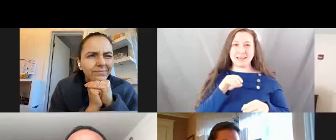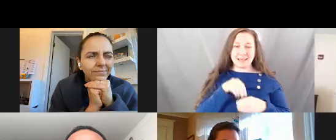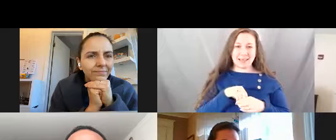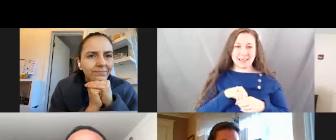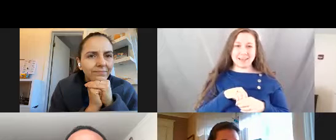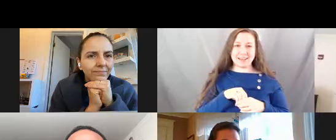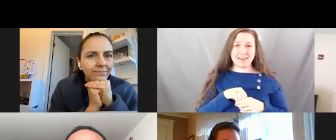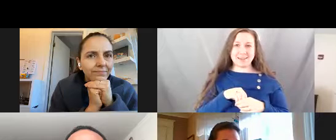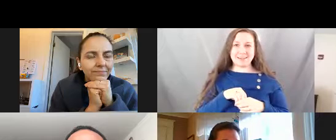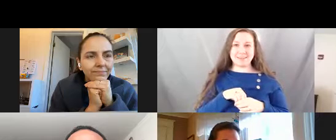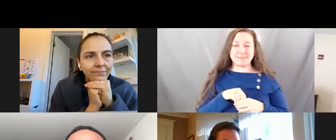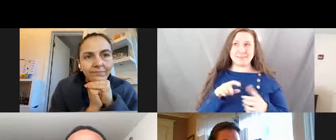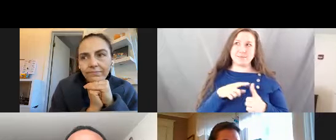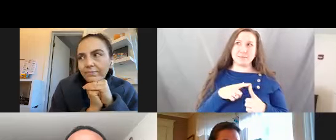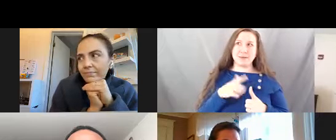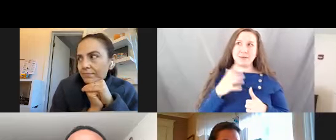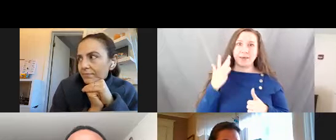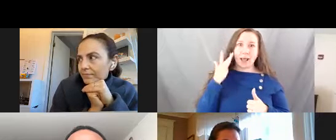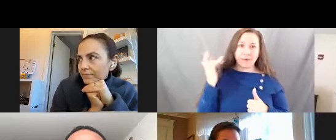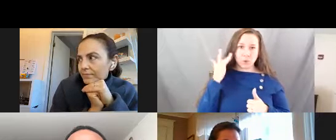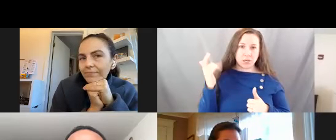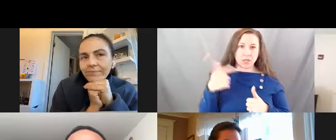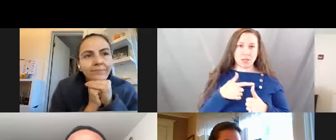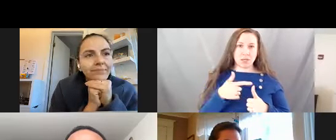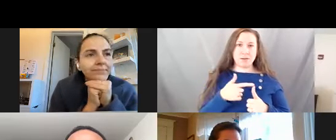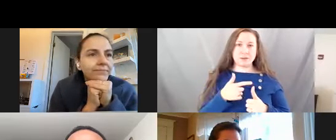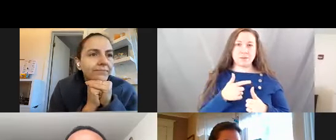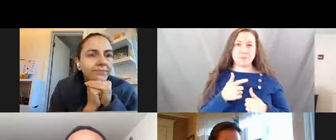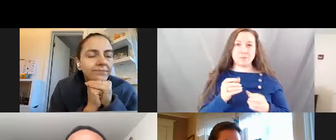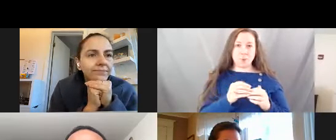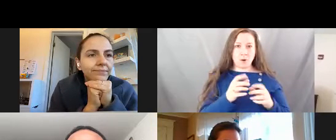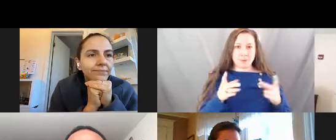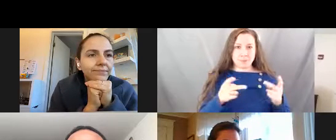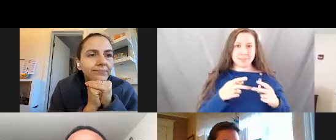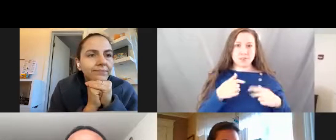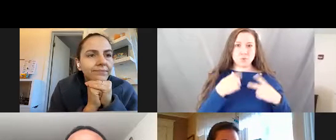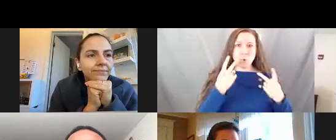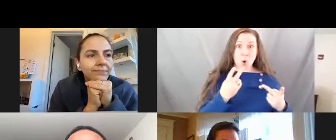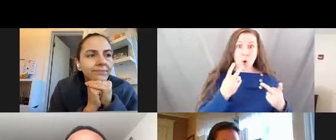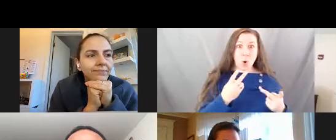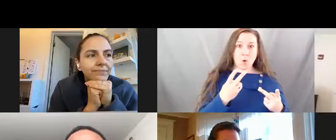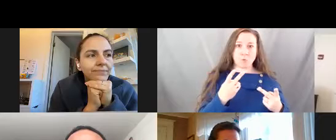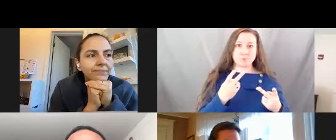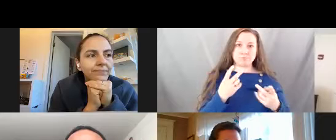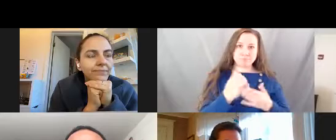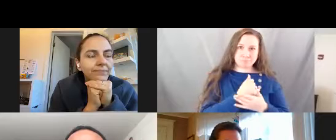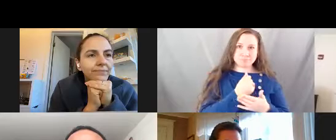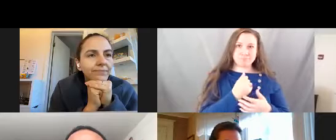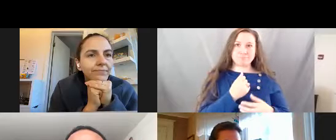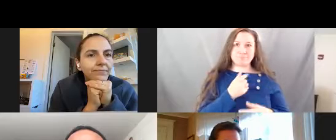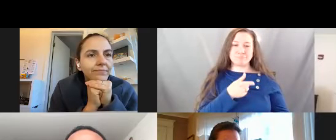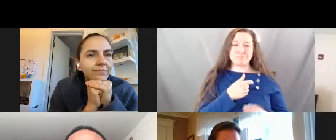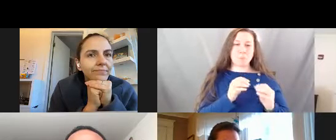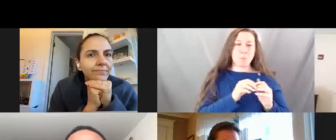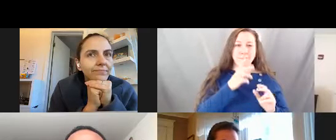to begin with, I guess in California, I felt like there were a lot more places to go, which I guess brings out the fun,